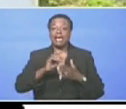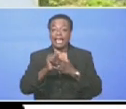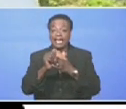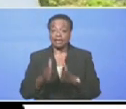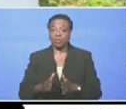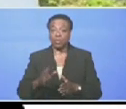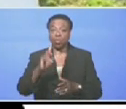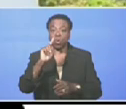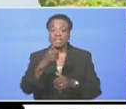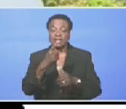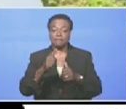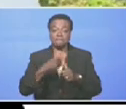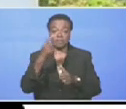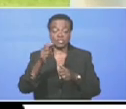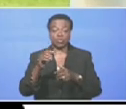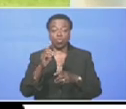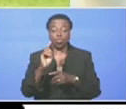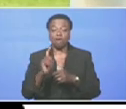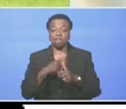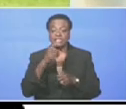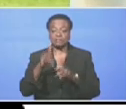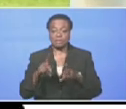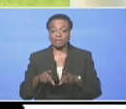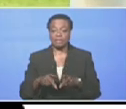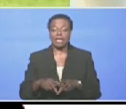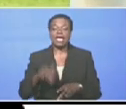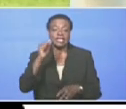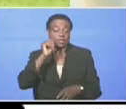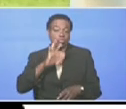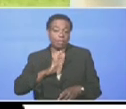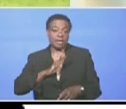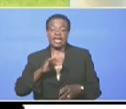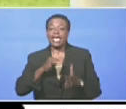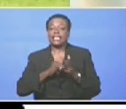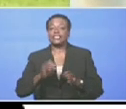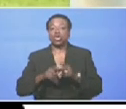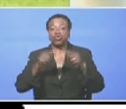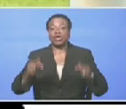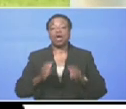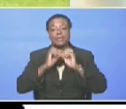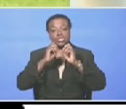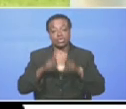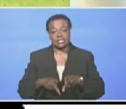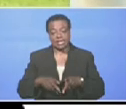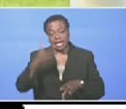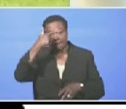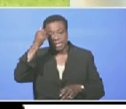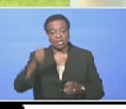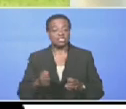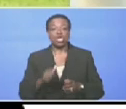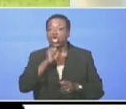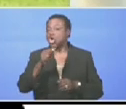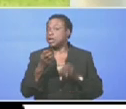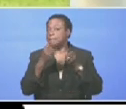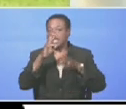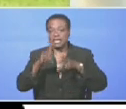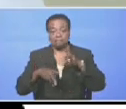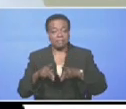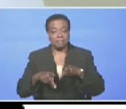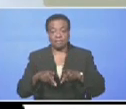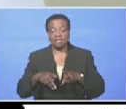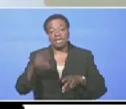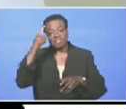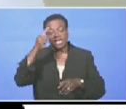to sea and take the BMA exam. Especially a female, it's a great opportunity because not many people believe that females can be a part of this